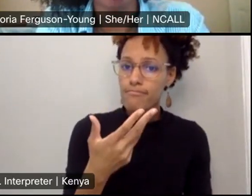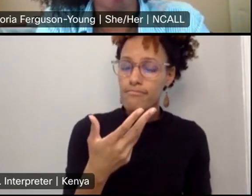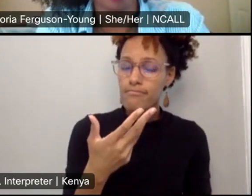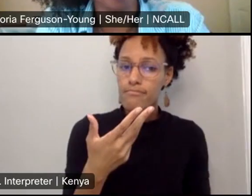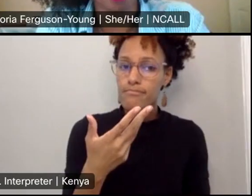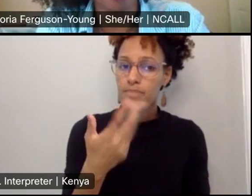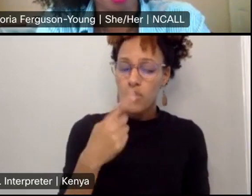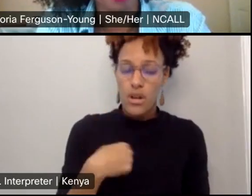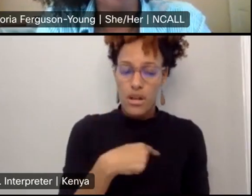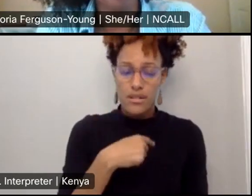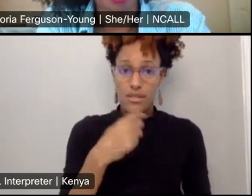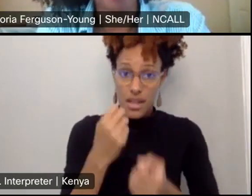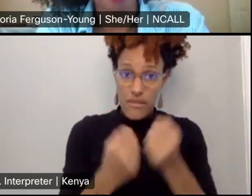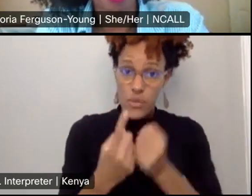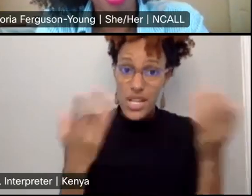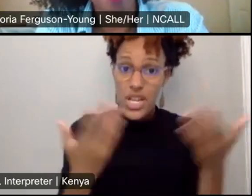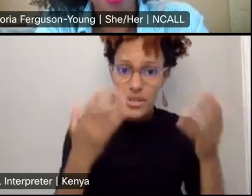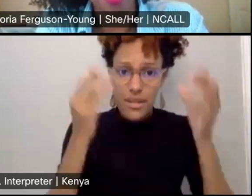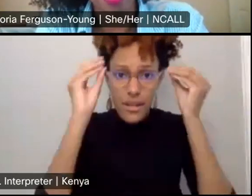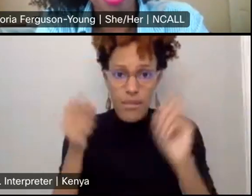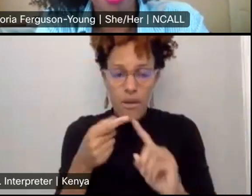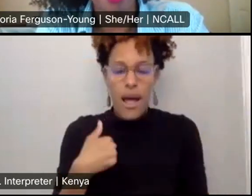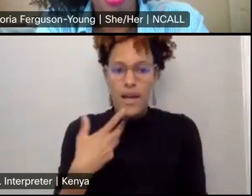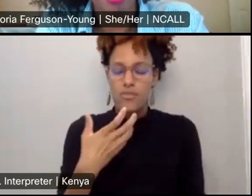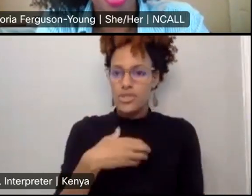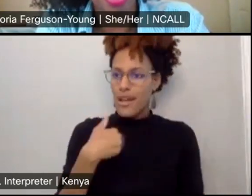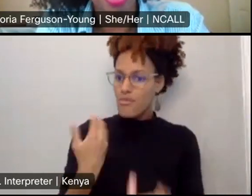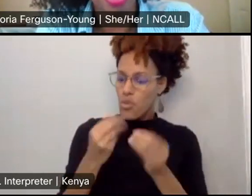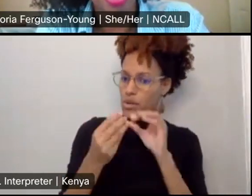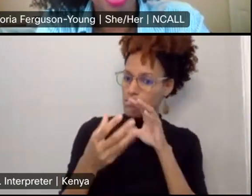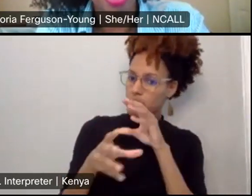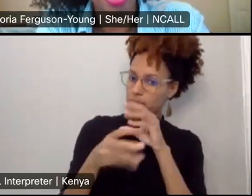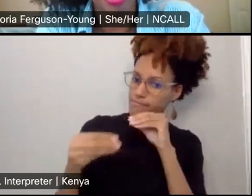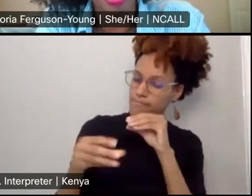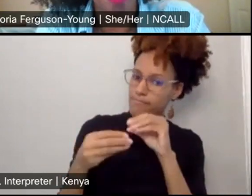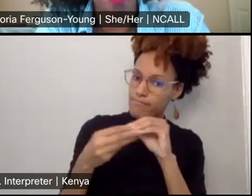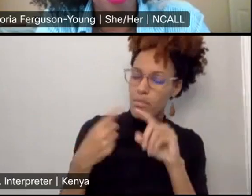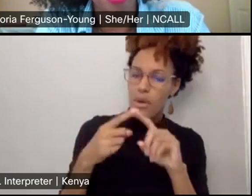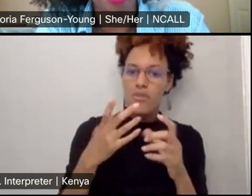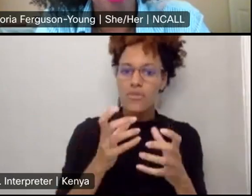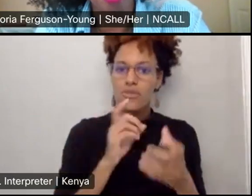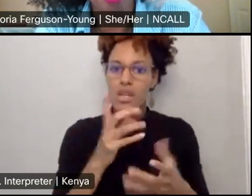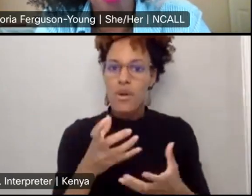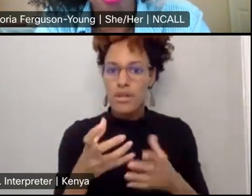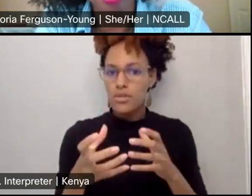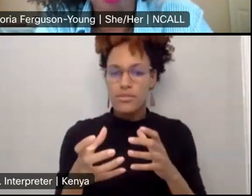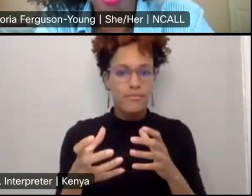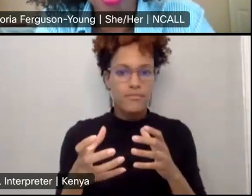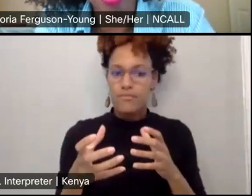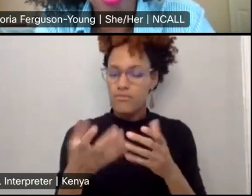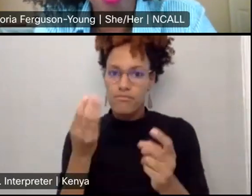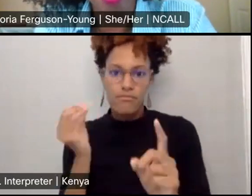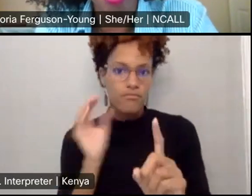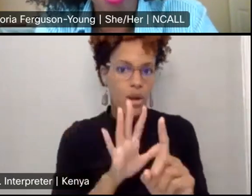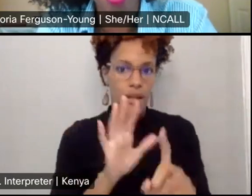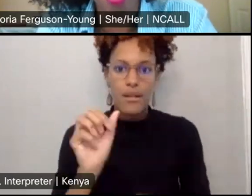For us to all think about. I wish I had even more to say about it, but like really echo what Amanda said. Starting with your organizations or agencies or